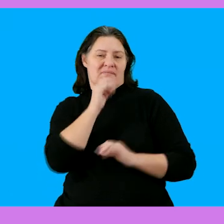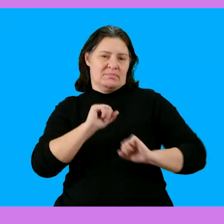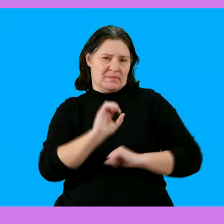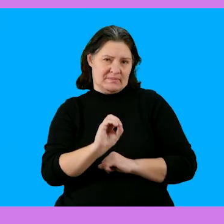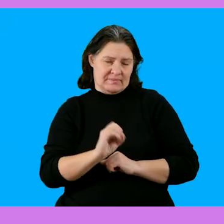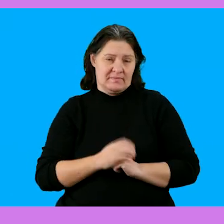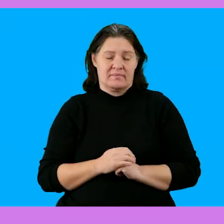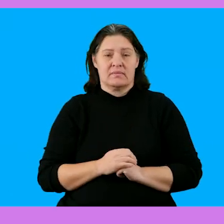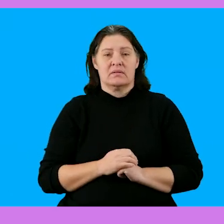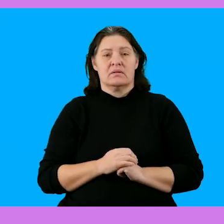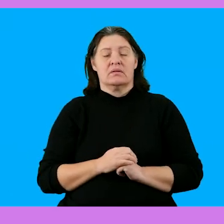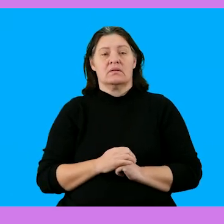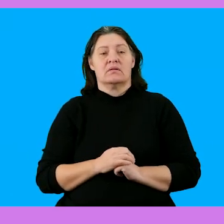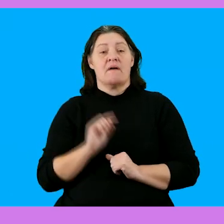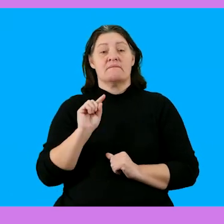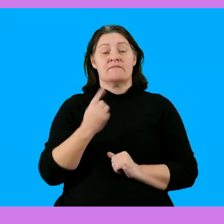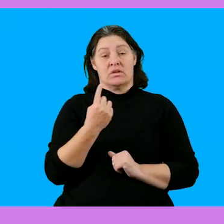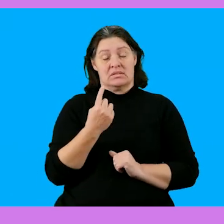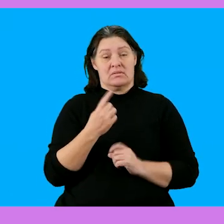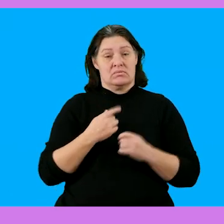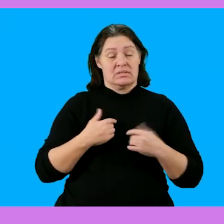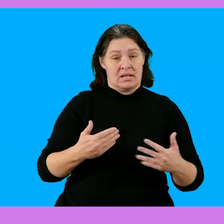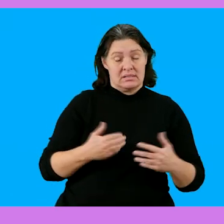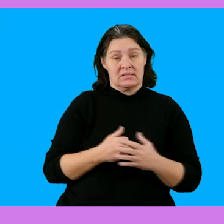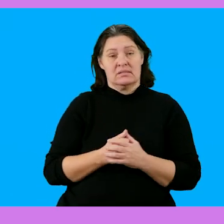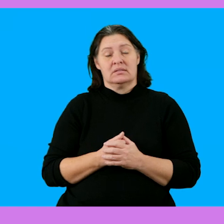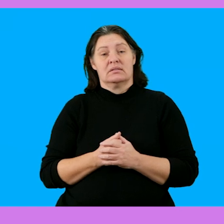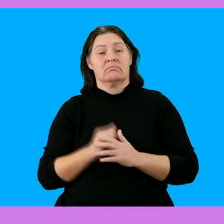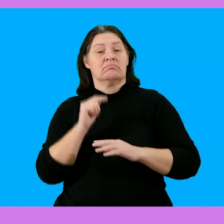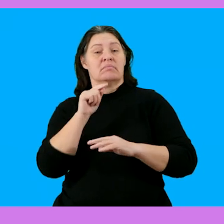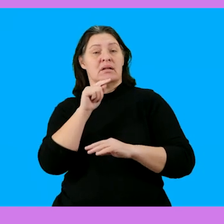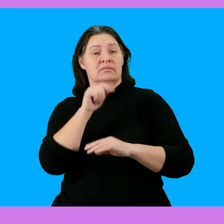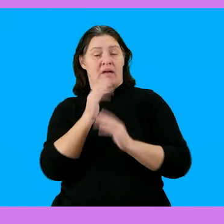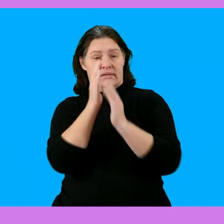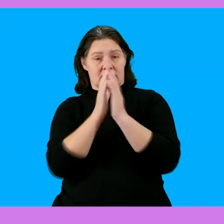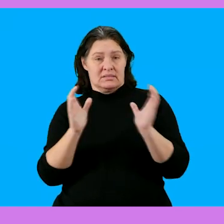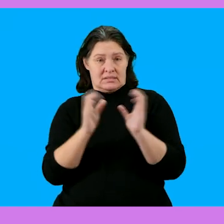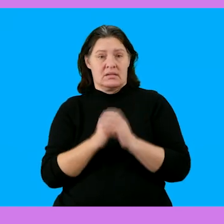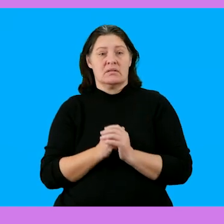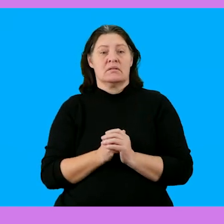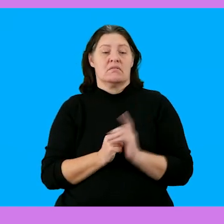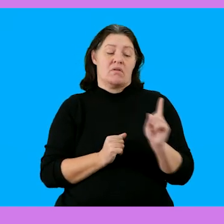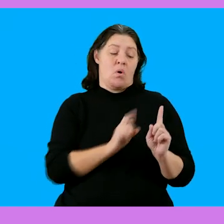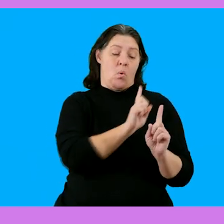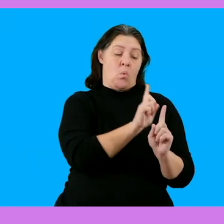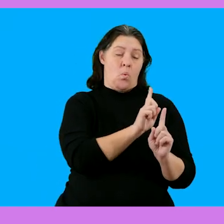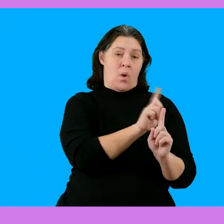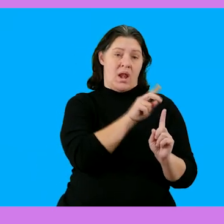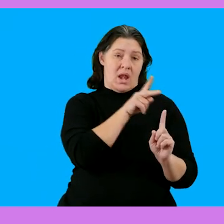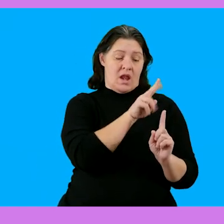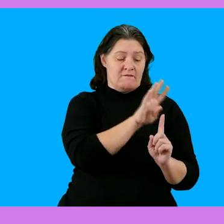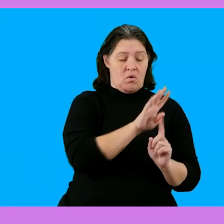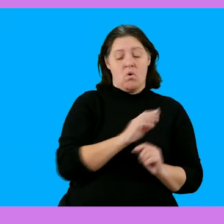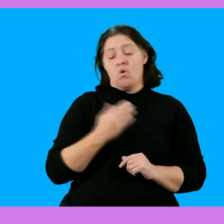enough space. So I'll first of all start. Let me divide this into two so that you know. Here I'll work with